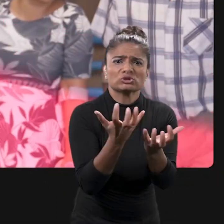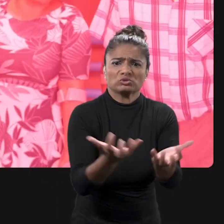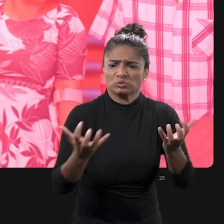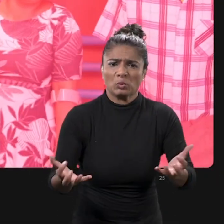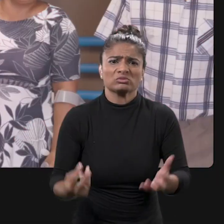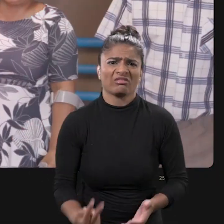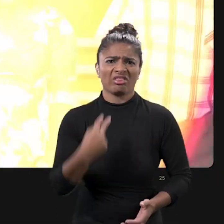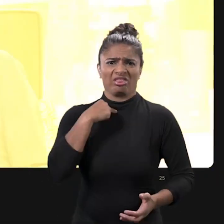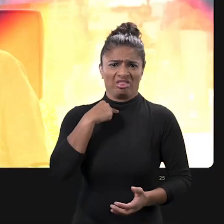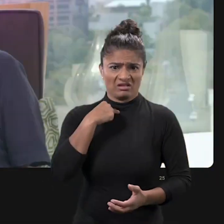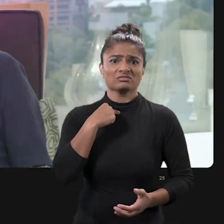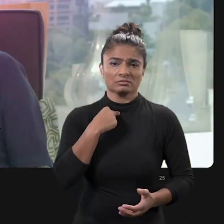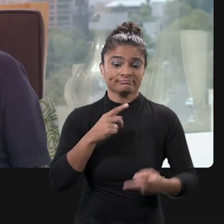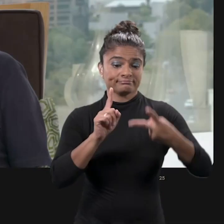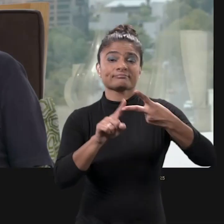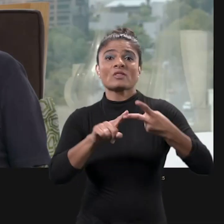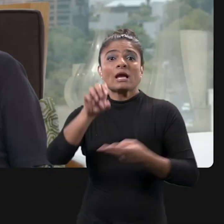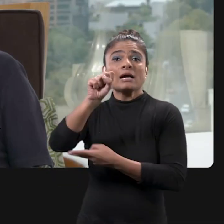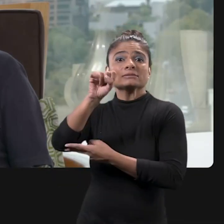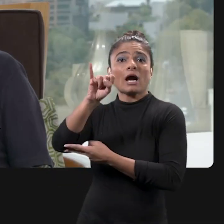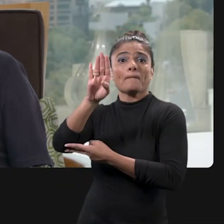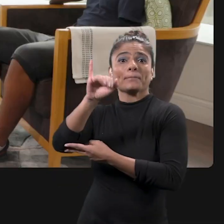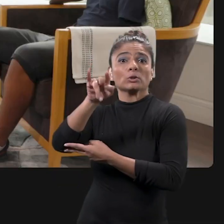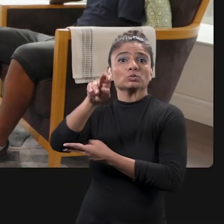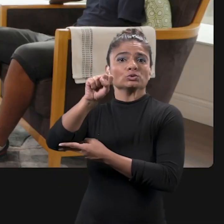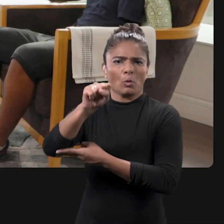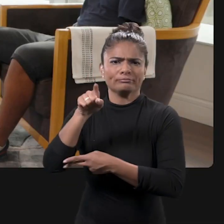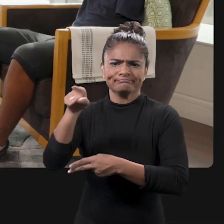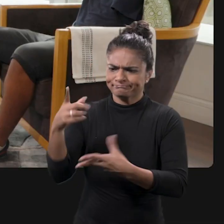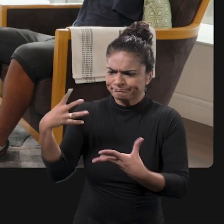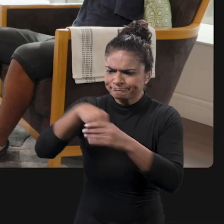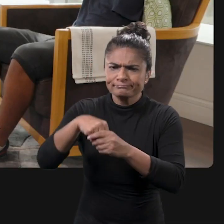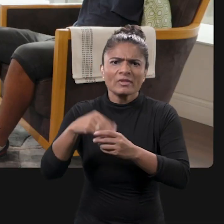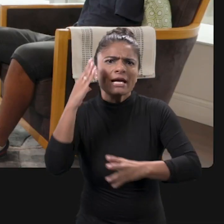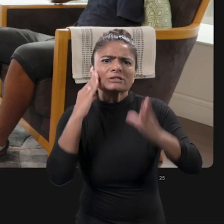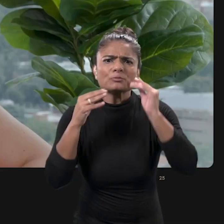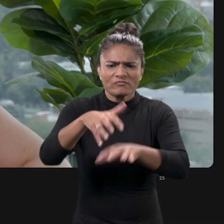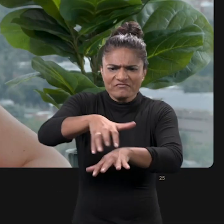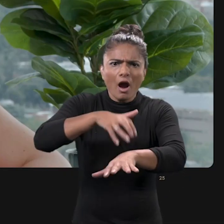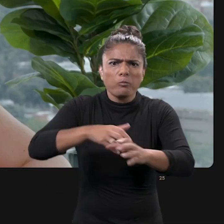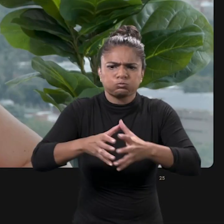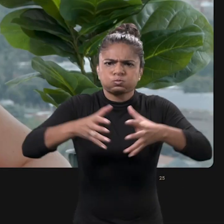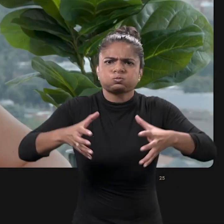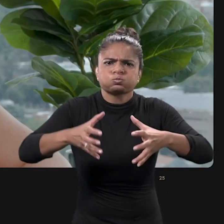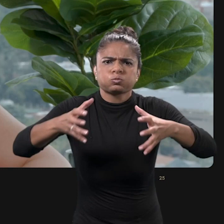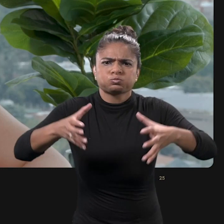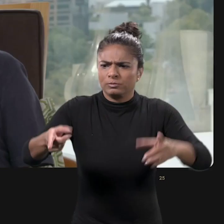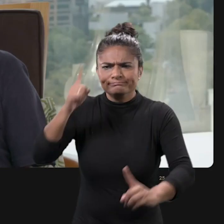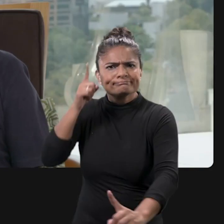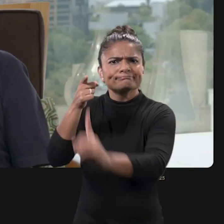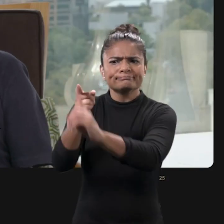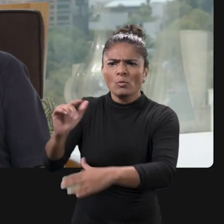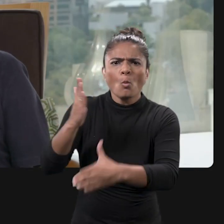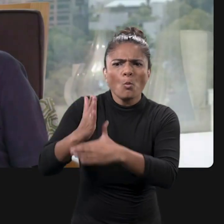getting resources. We speak to Sibusiso Mogale about his expansion into farming and what it has meant for his